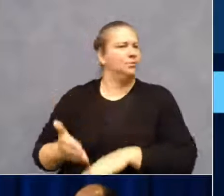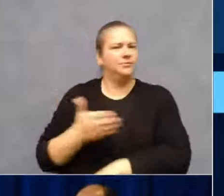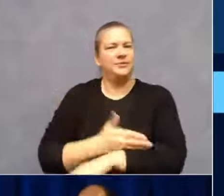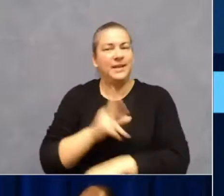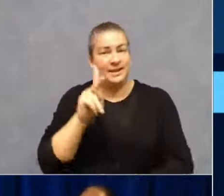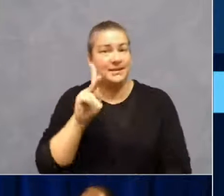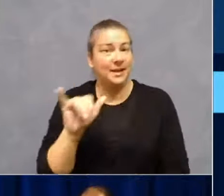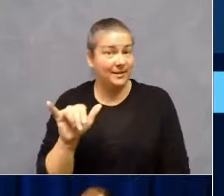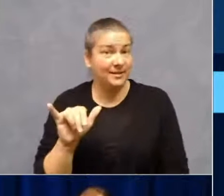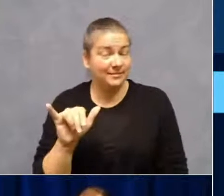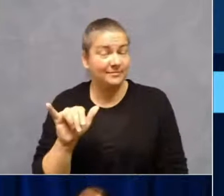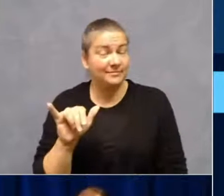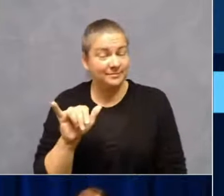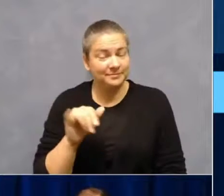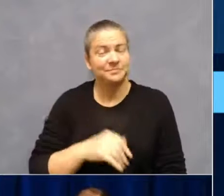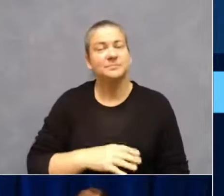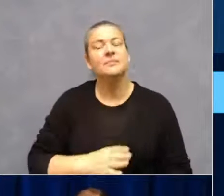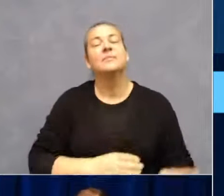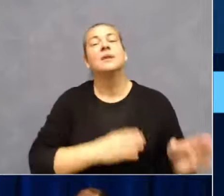development announcements as well.